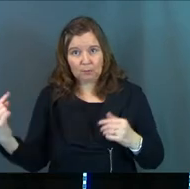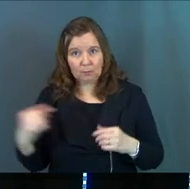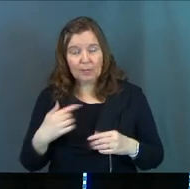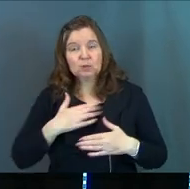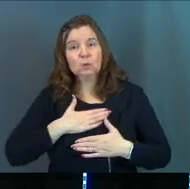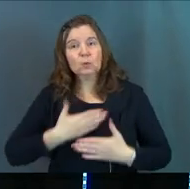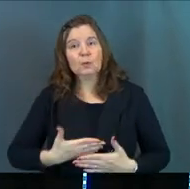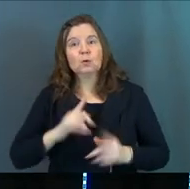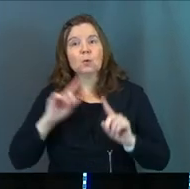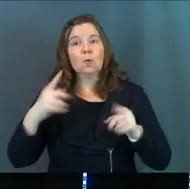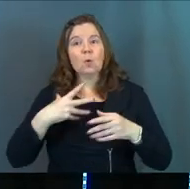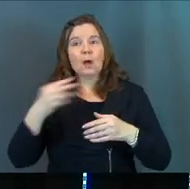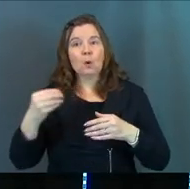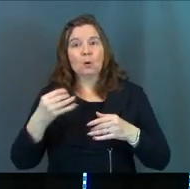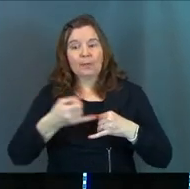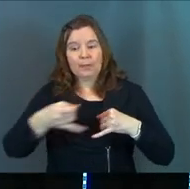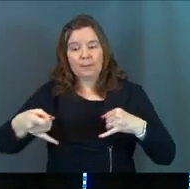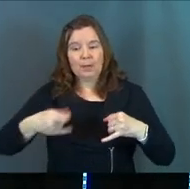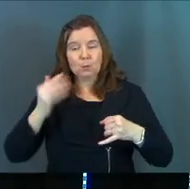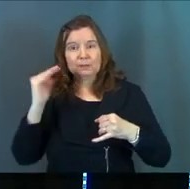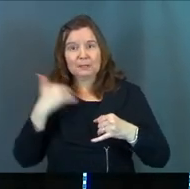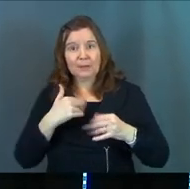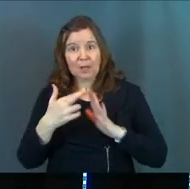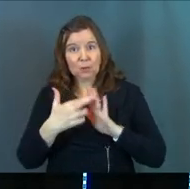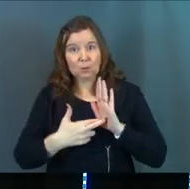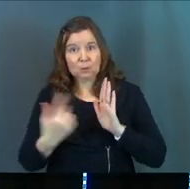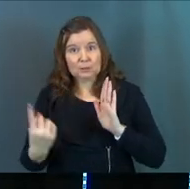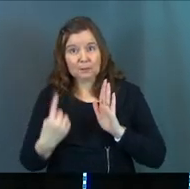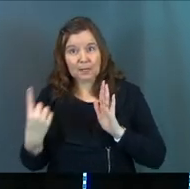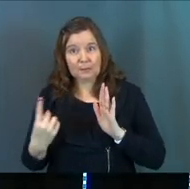And she's willing to go out of the bounds of what seem like the